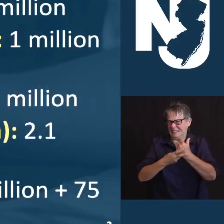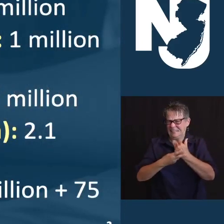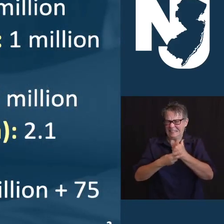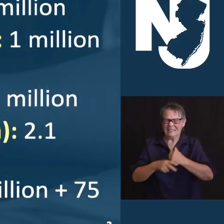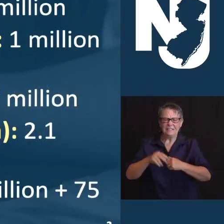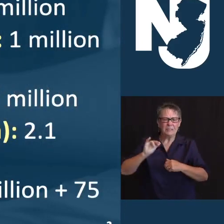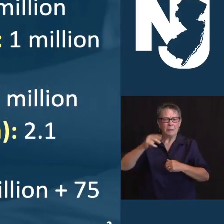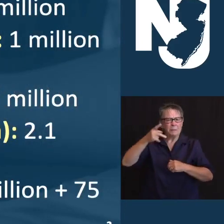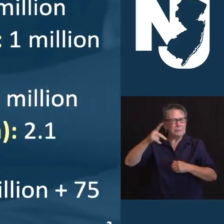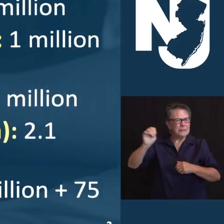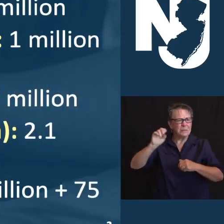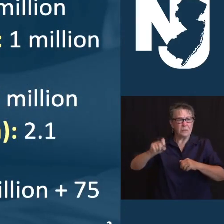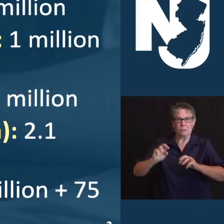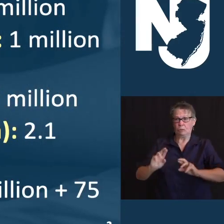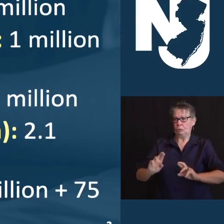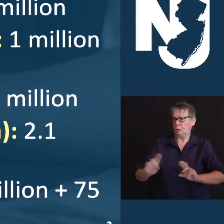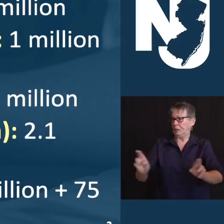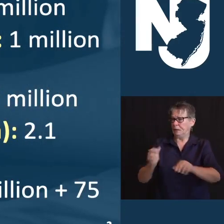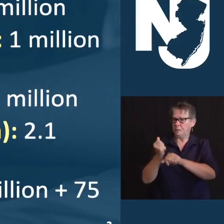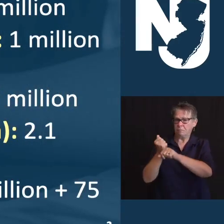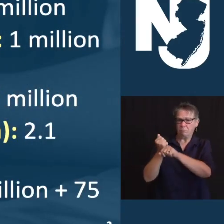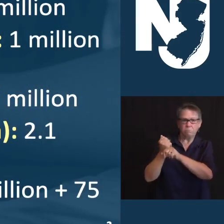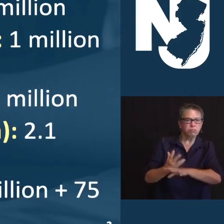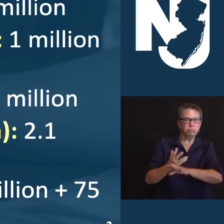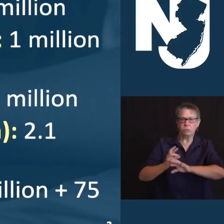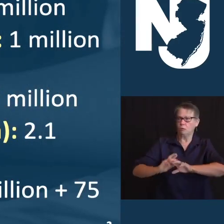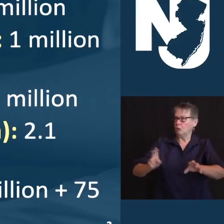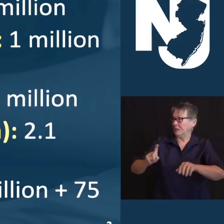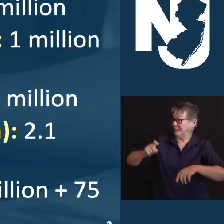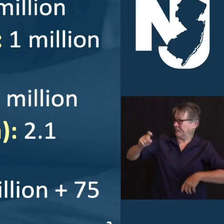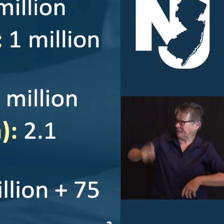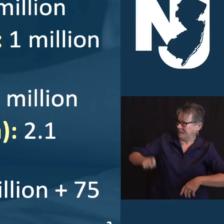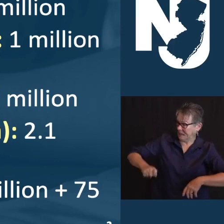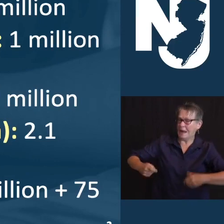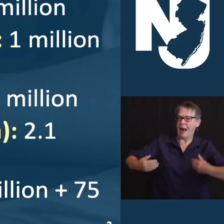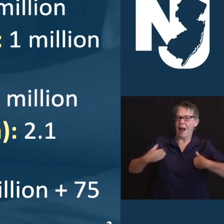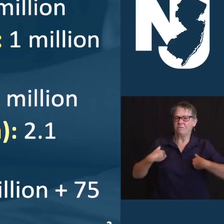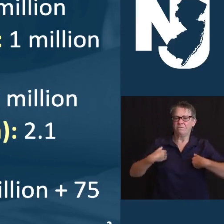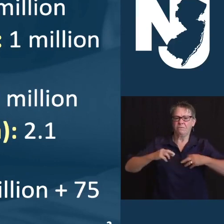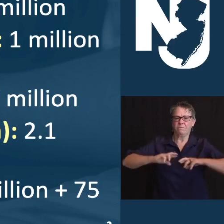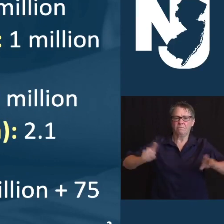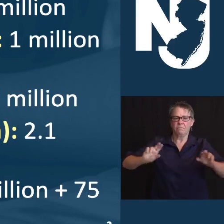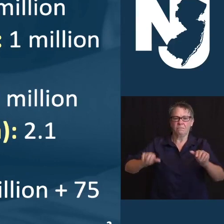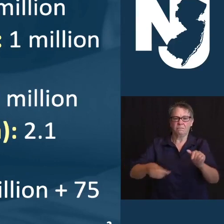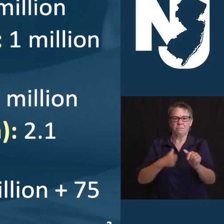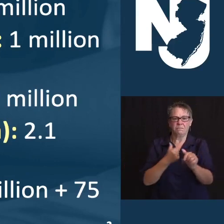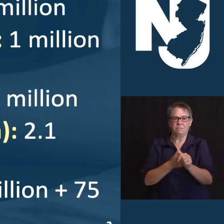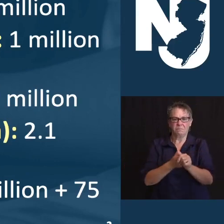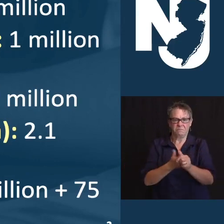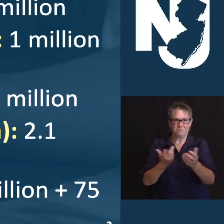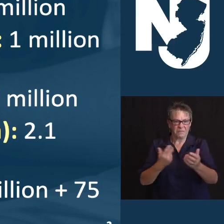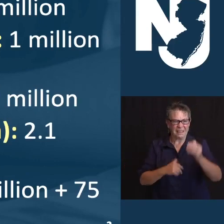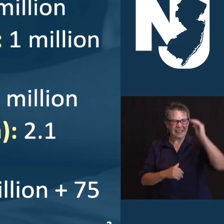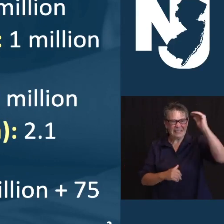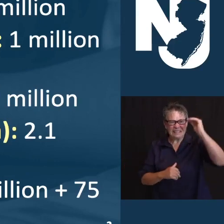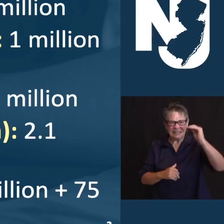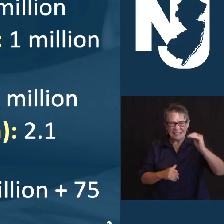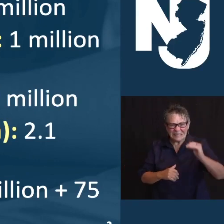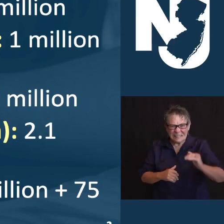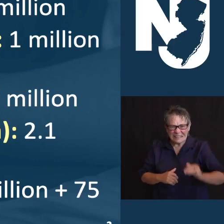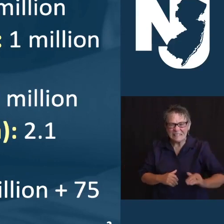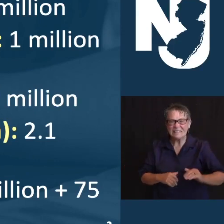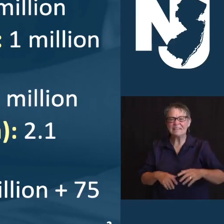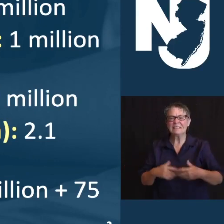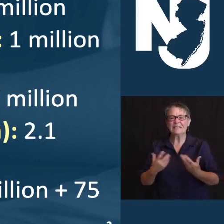work of Pat and Judy and their teams, and Jared and his team, along with my office, we have undertaken an aggressive program to source